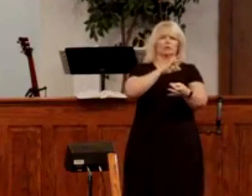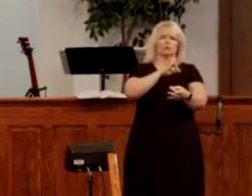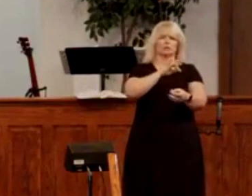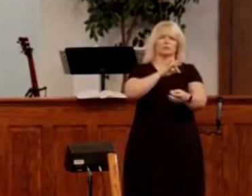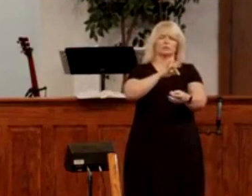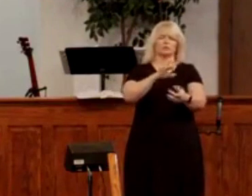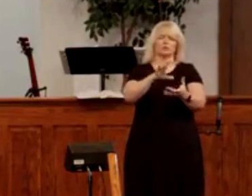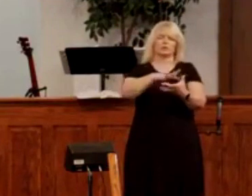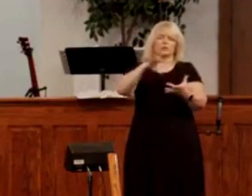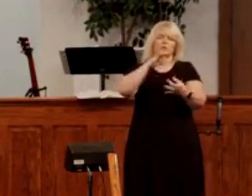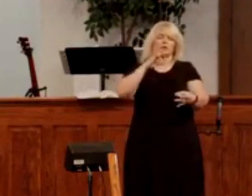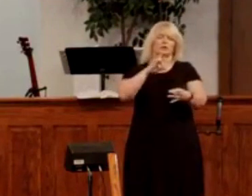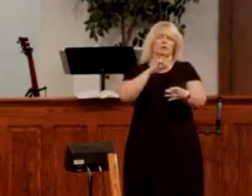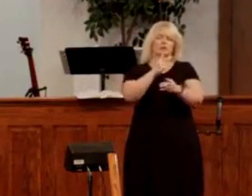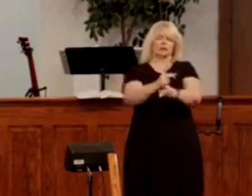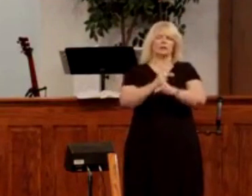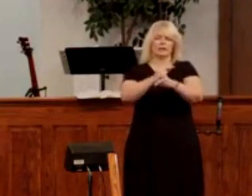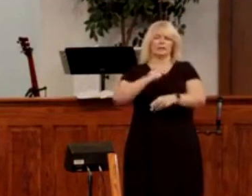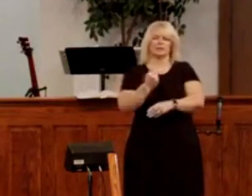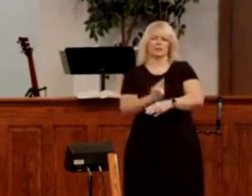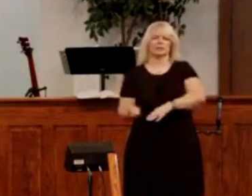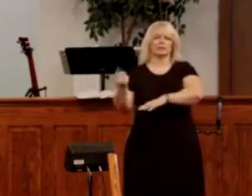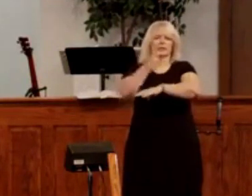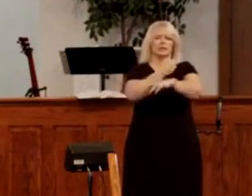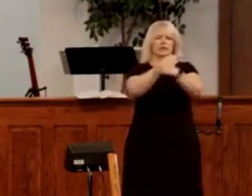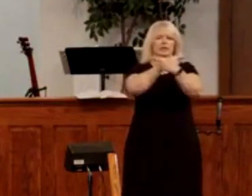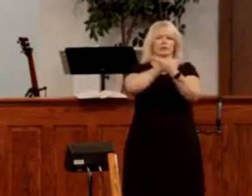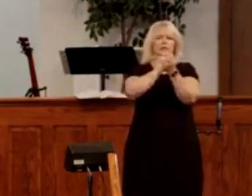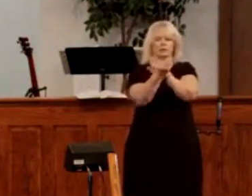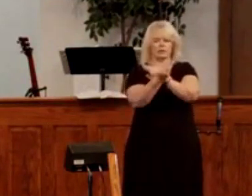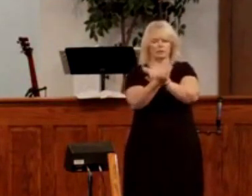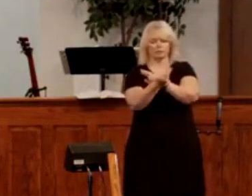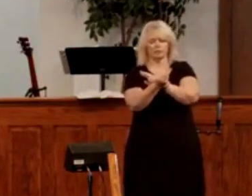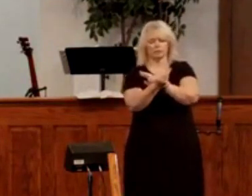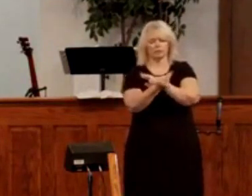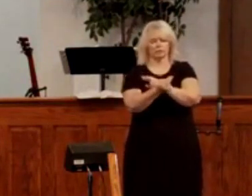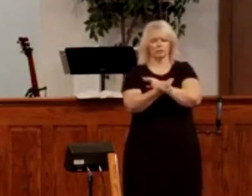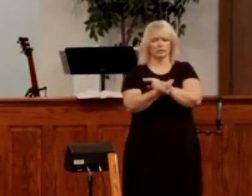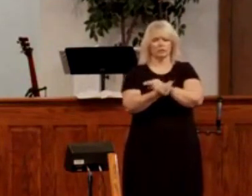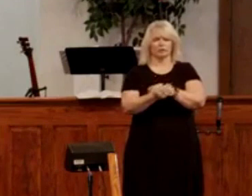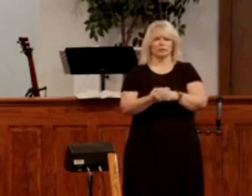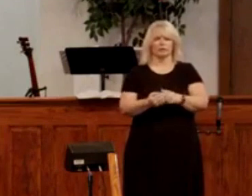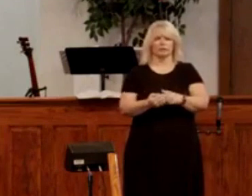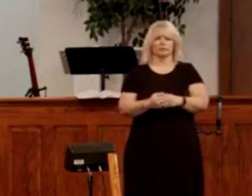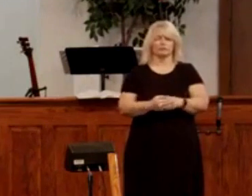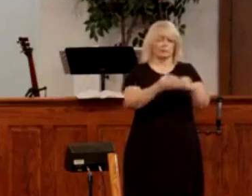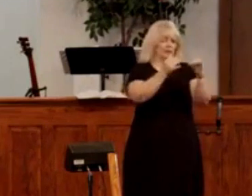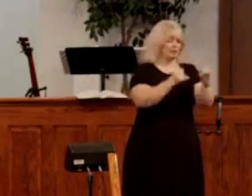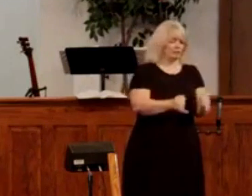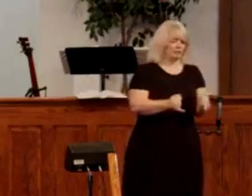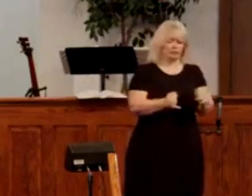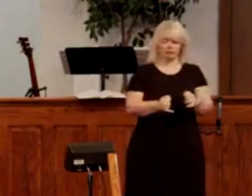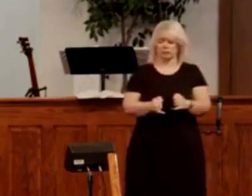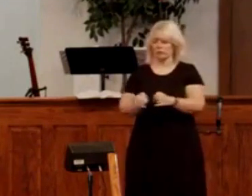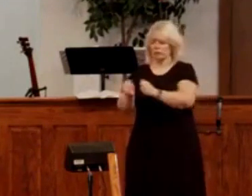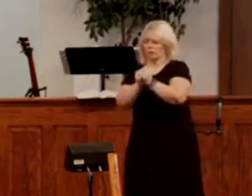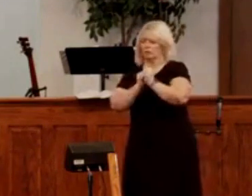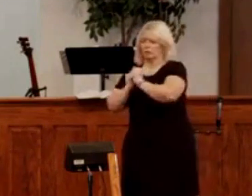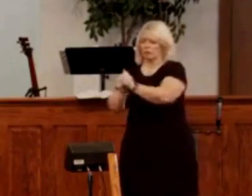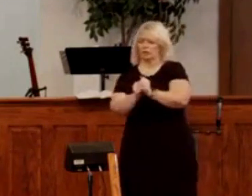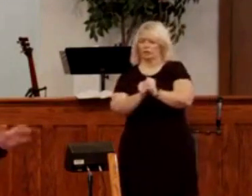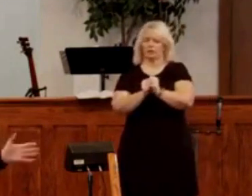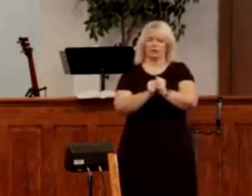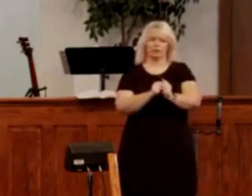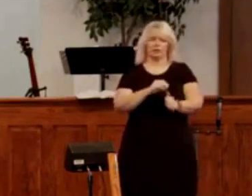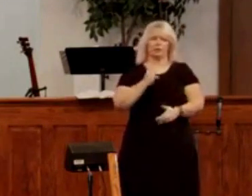purchase price, until Jesus Christ returns, either for us individually or for us corporately. And so armed with that, we discussed it last week, right?